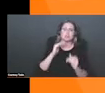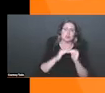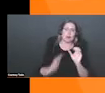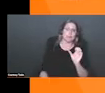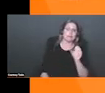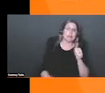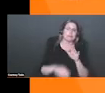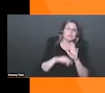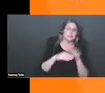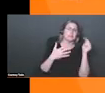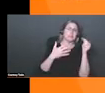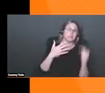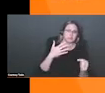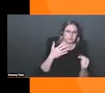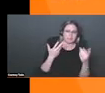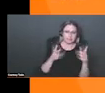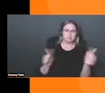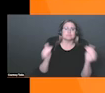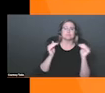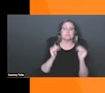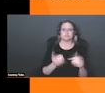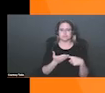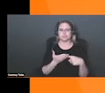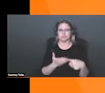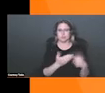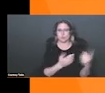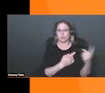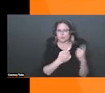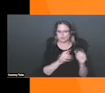discussion and questions.